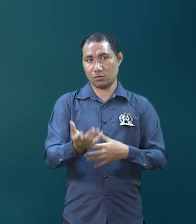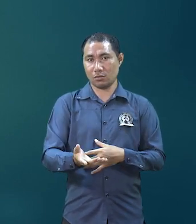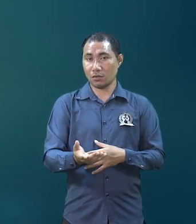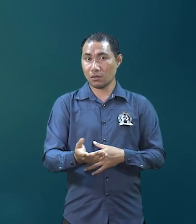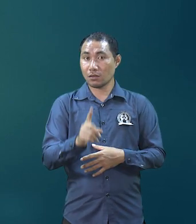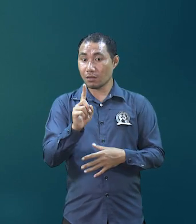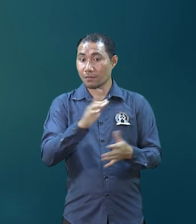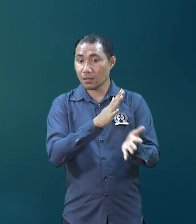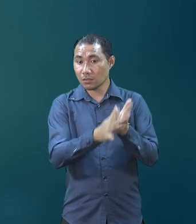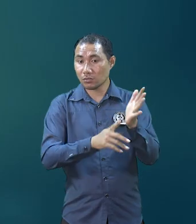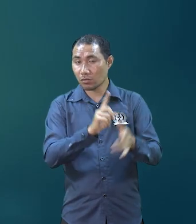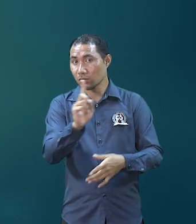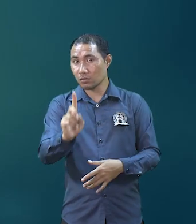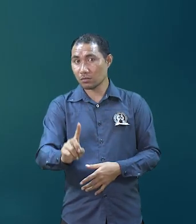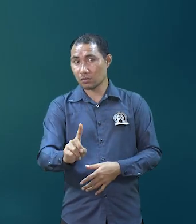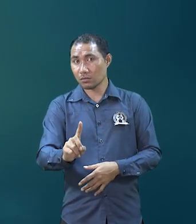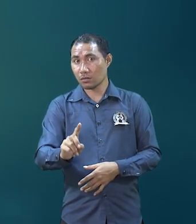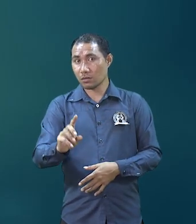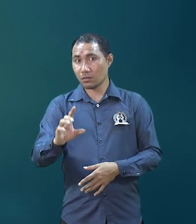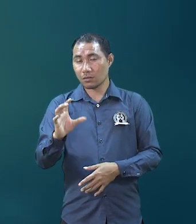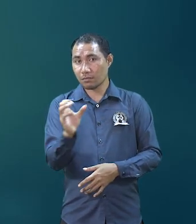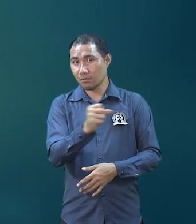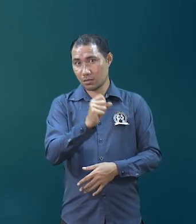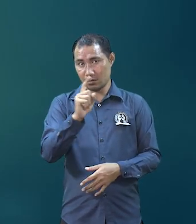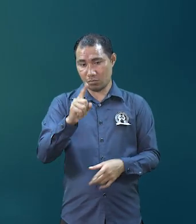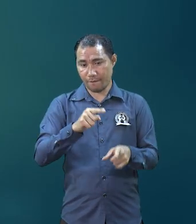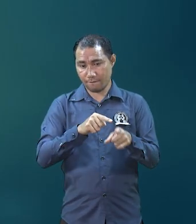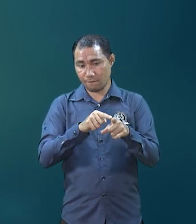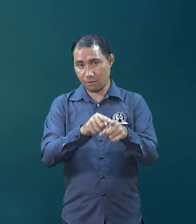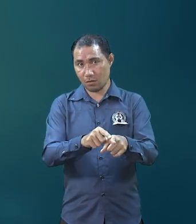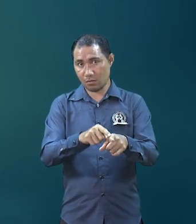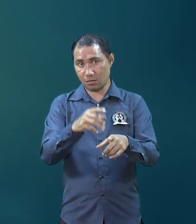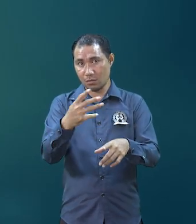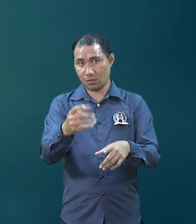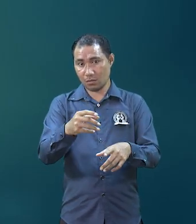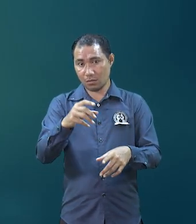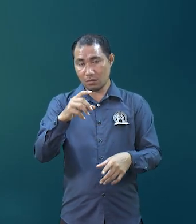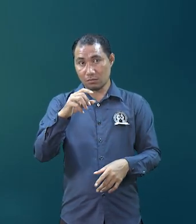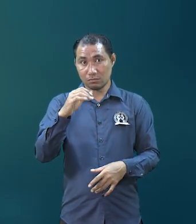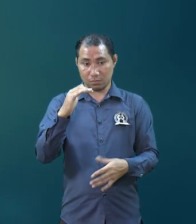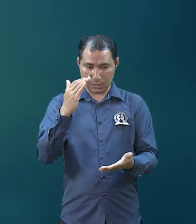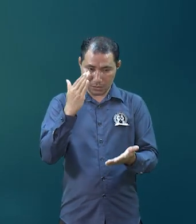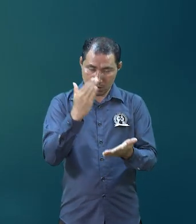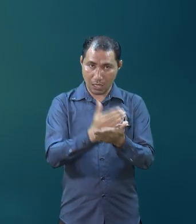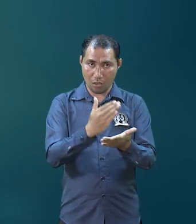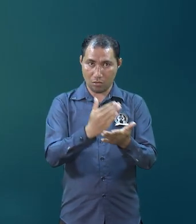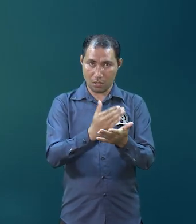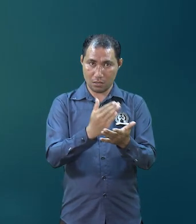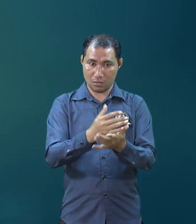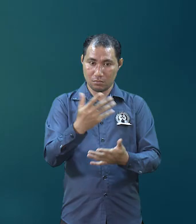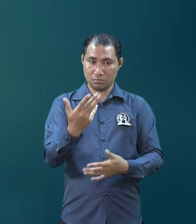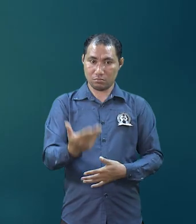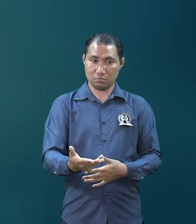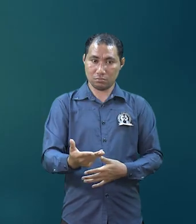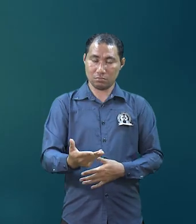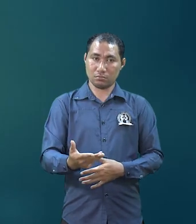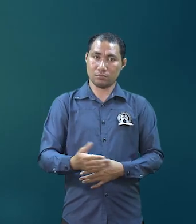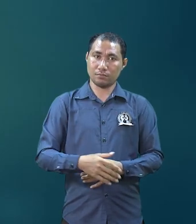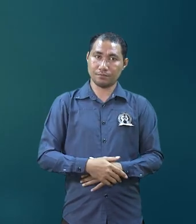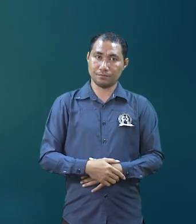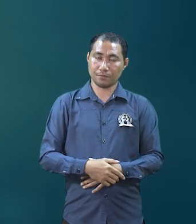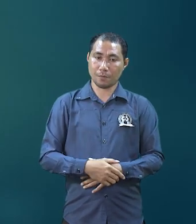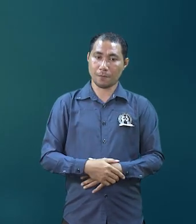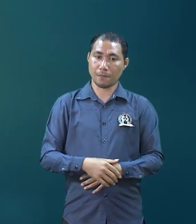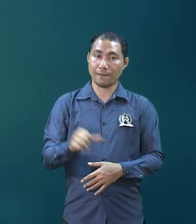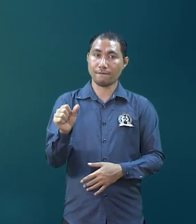That means we should consider the appropriate temperature according to the type of cooking method